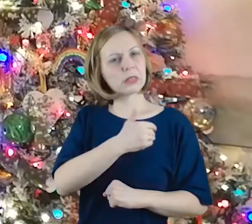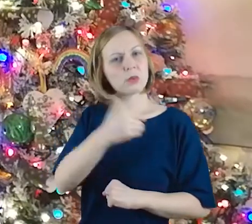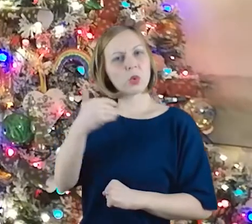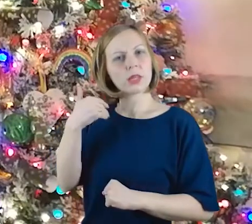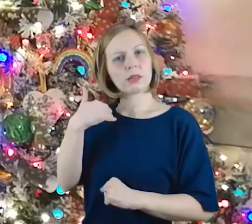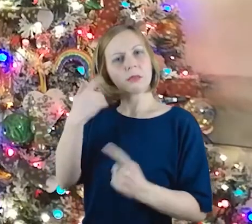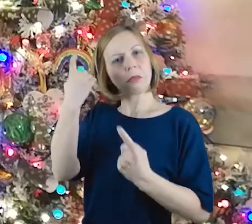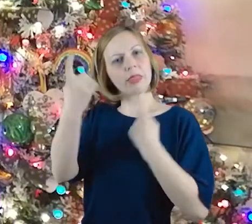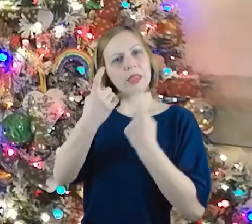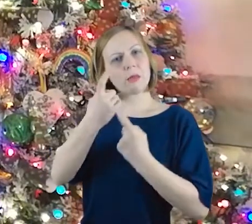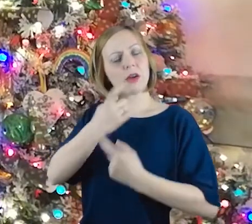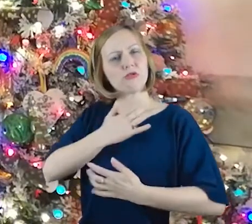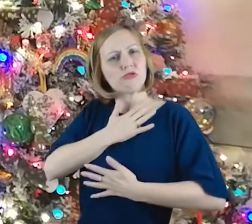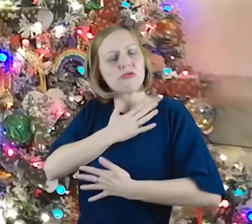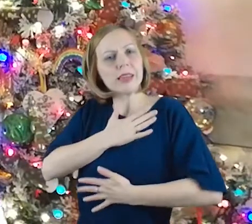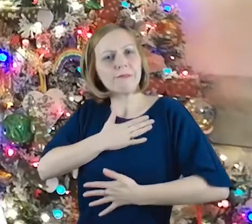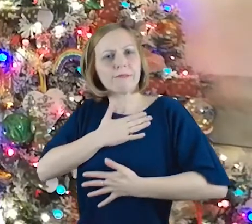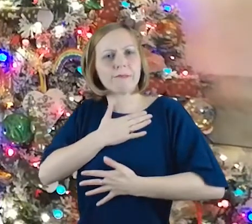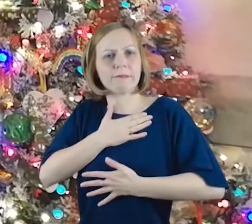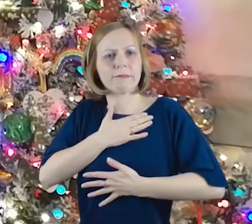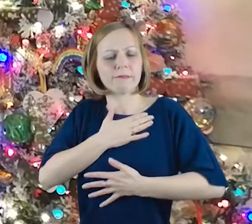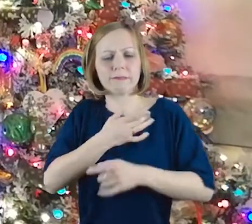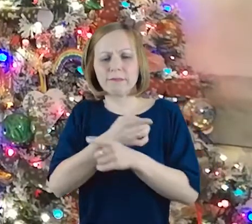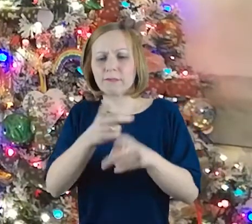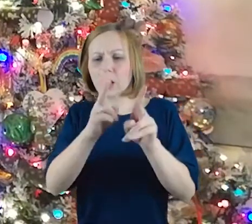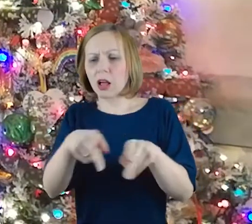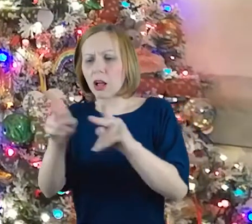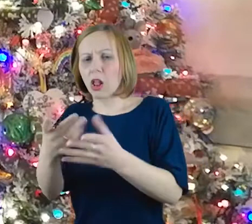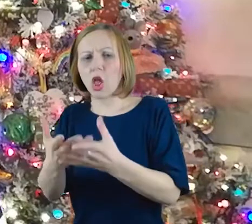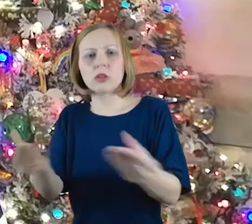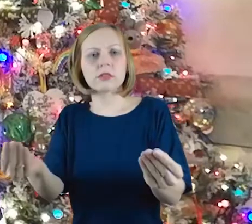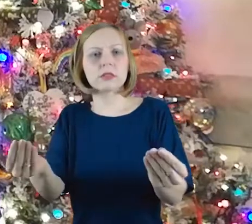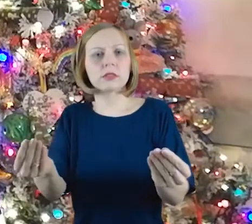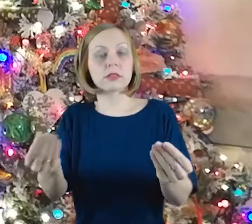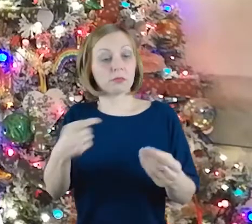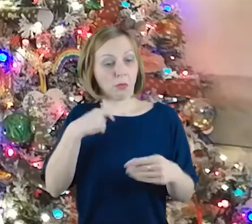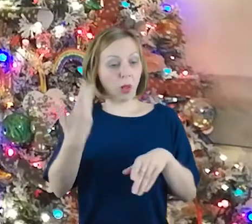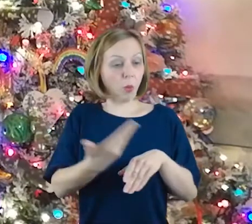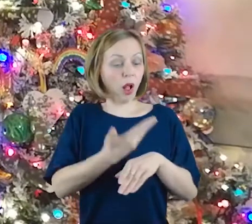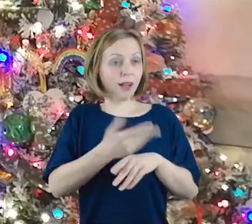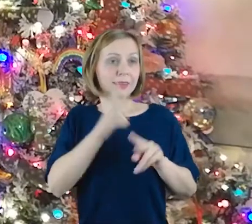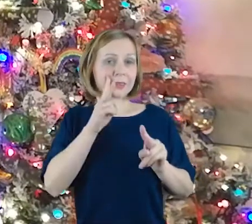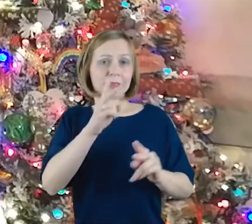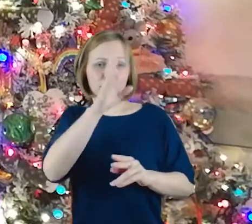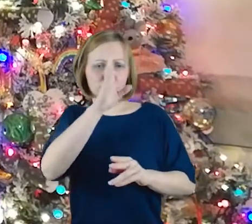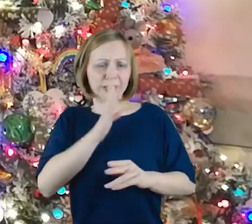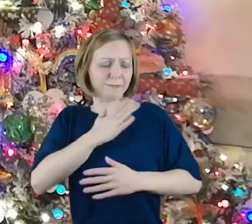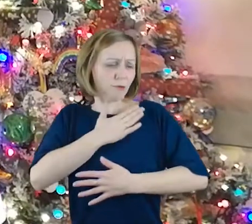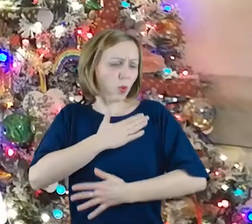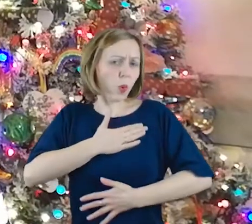particularly about grief and loss. In my work, I see grief and sadness, loss and